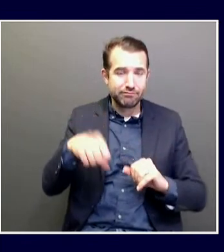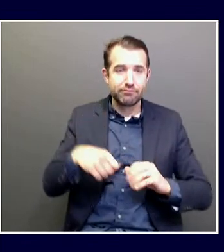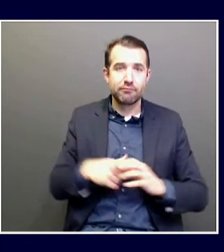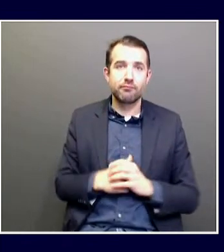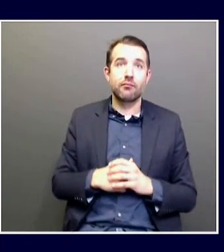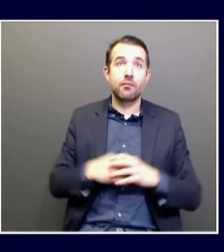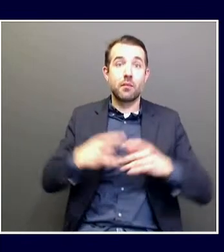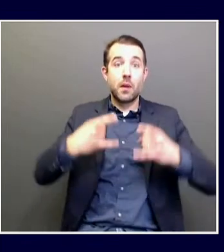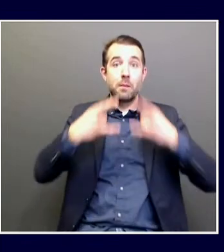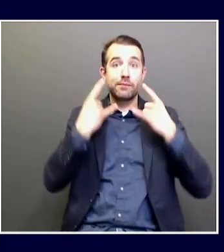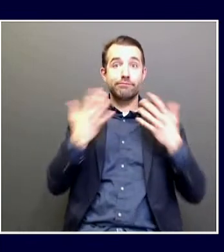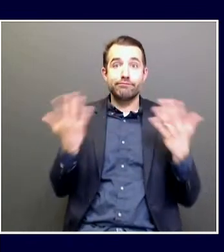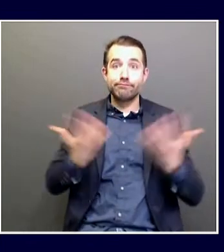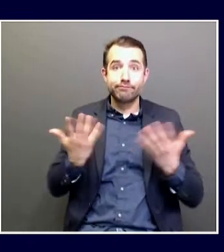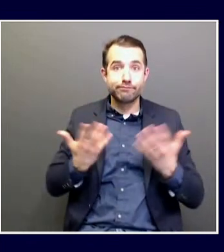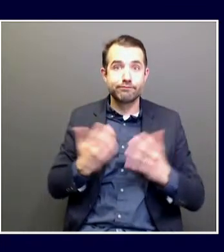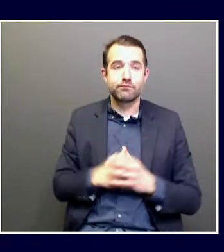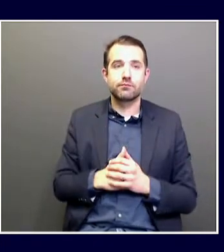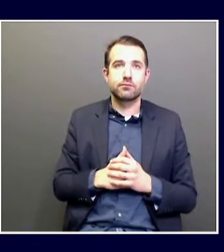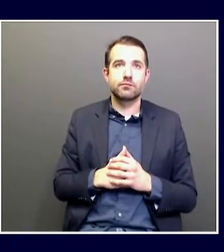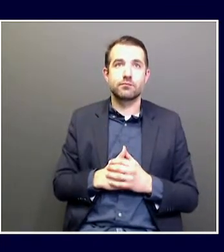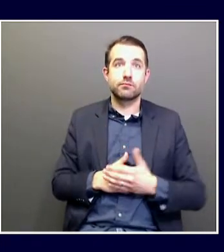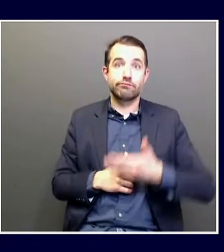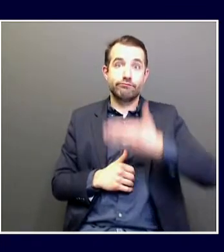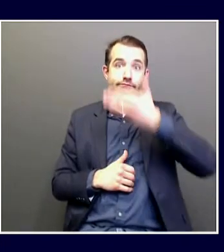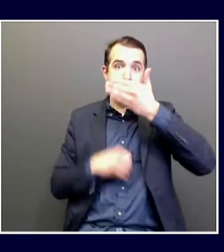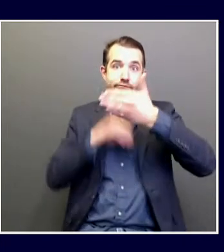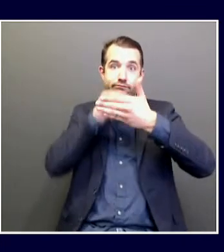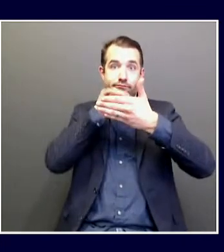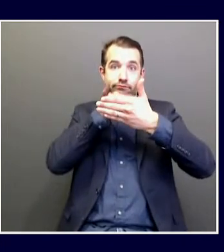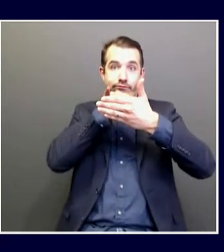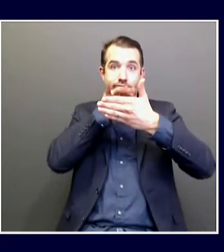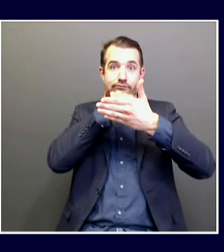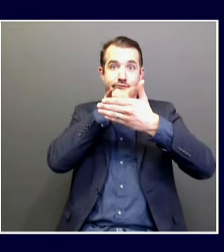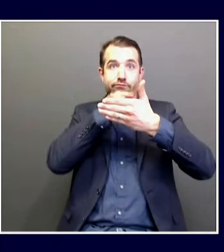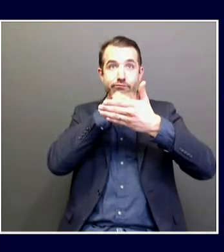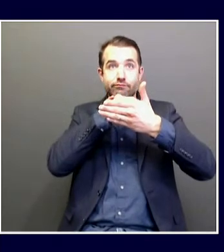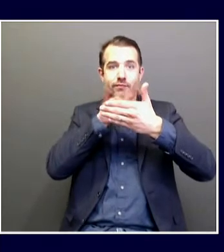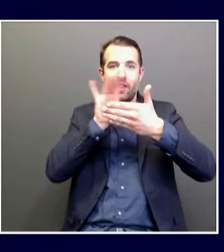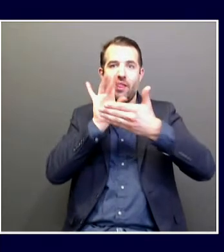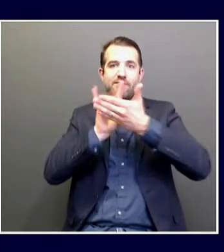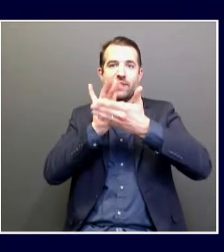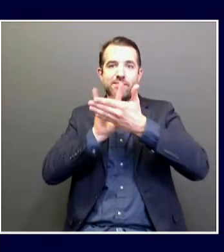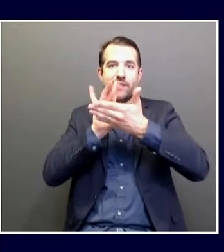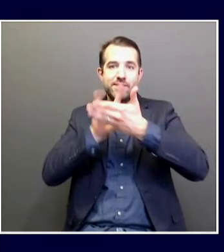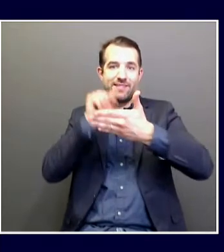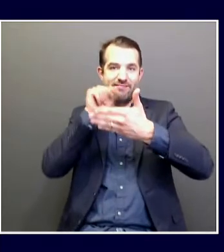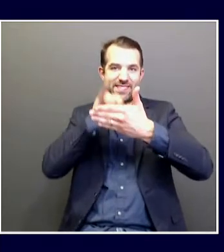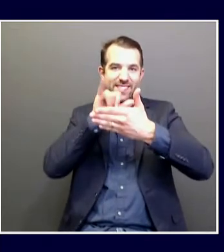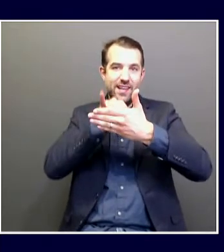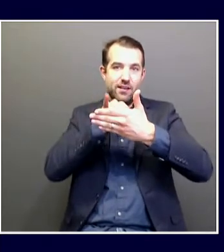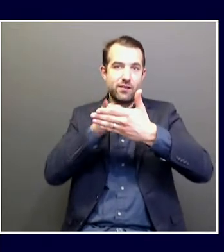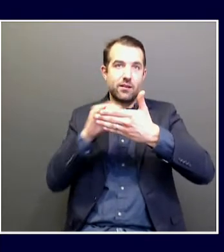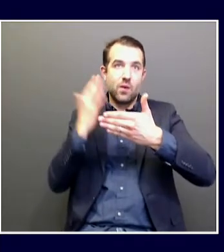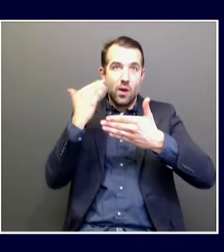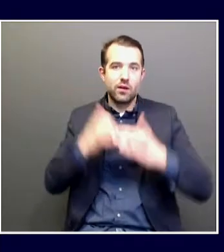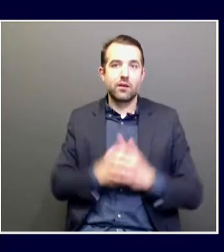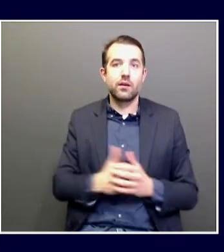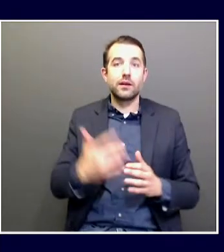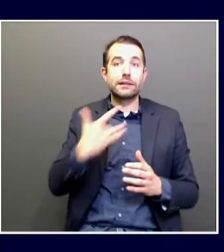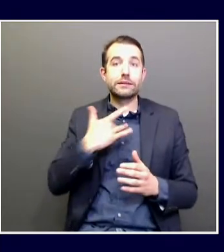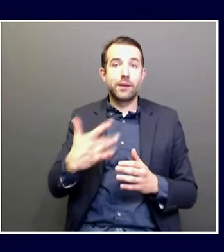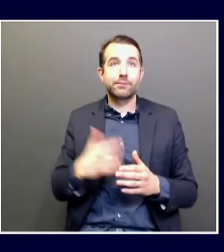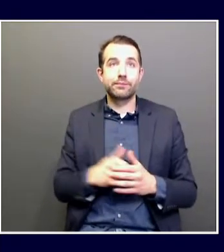the virus hitches a ride and spreads from person to person across the room, because it's an airborne virus. Omicron does